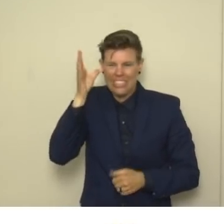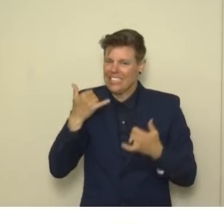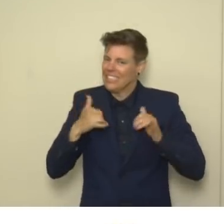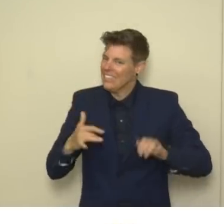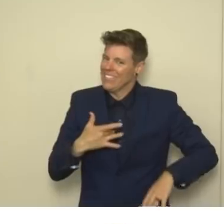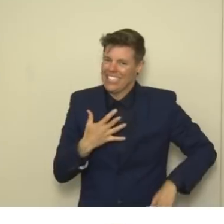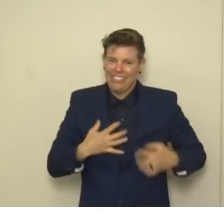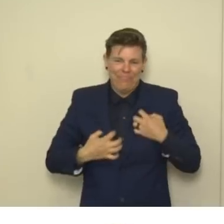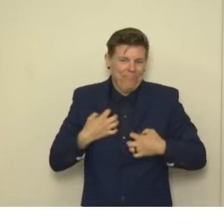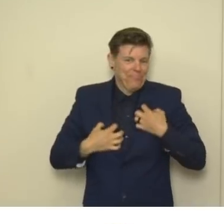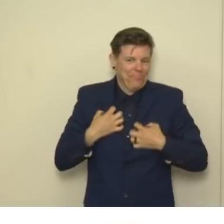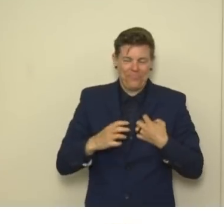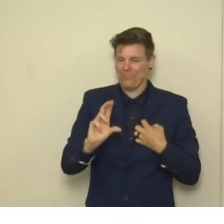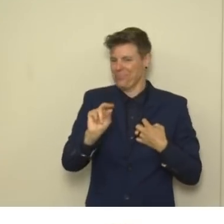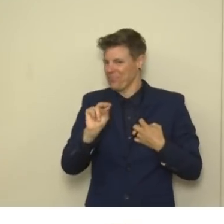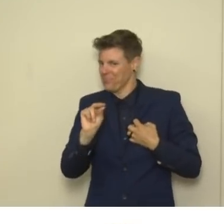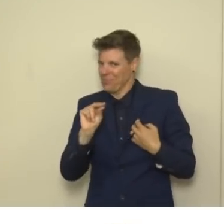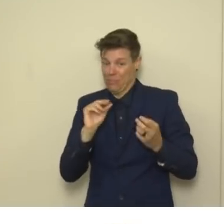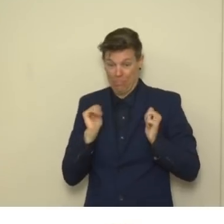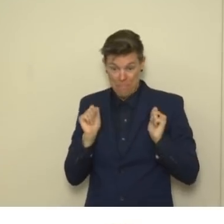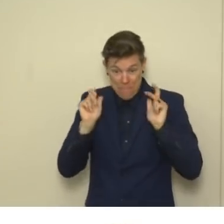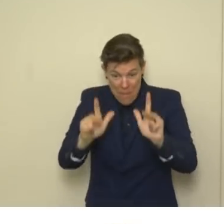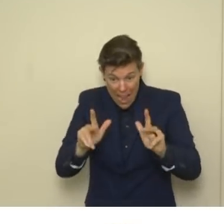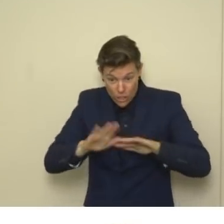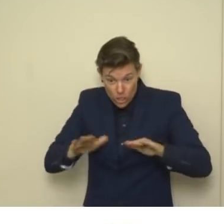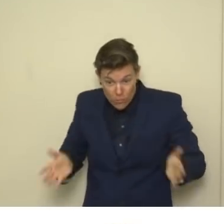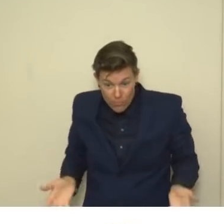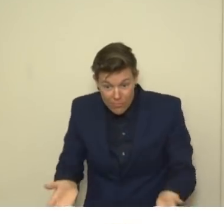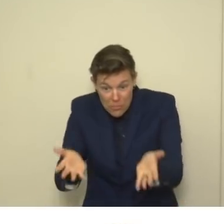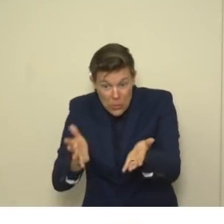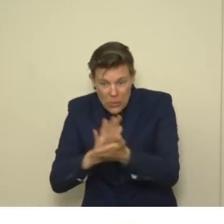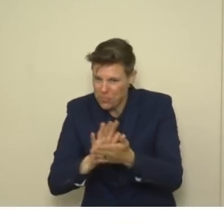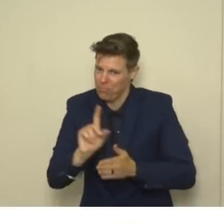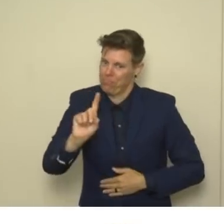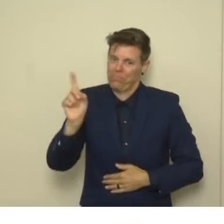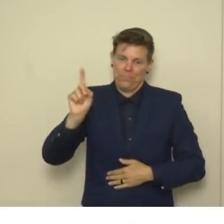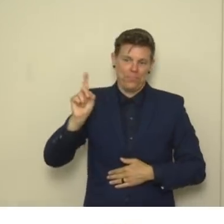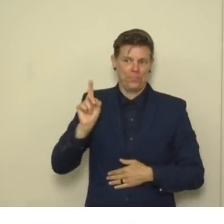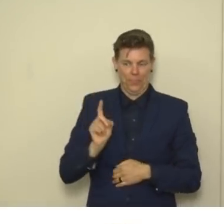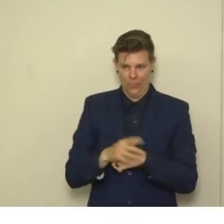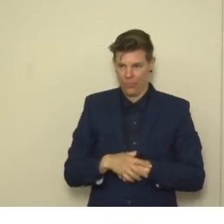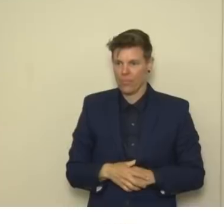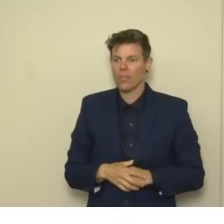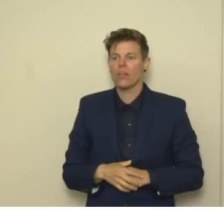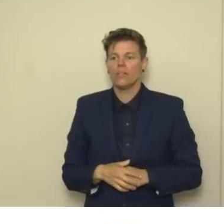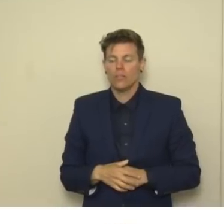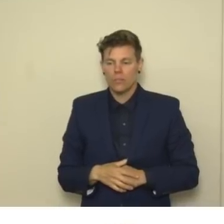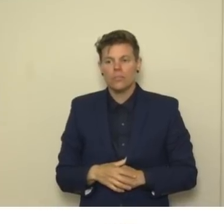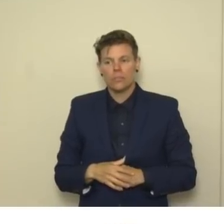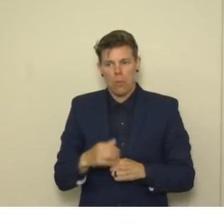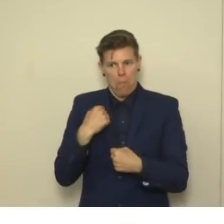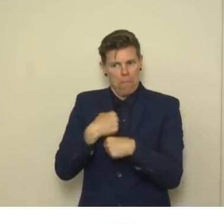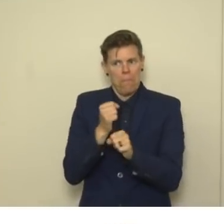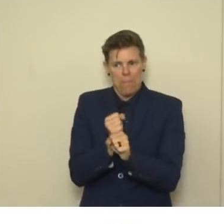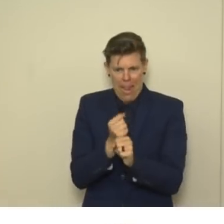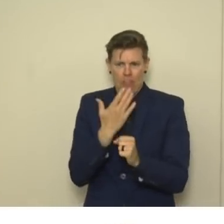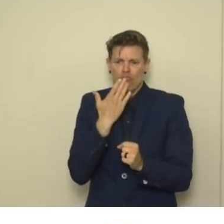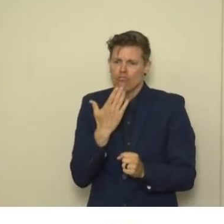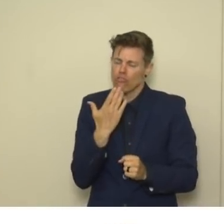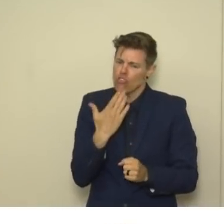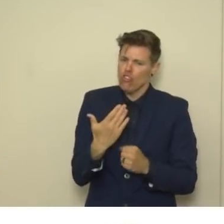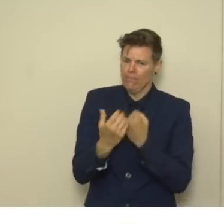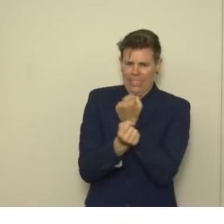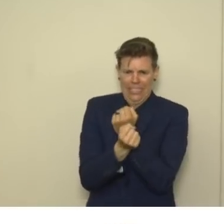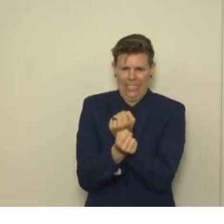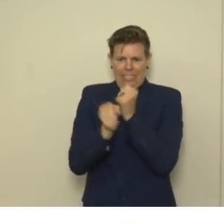to go back. So we are also making sure that we're creating a proven environment so that they believe